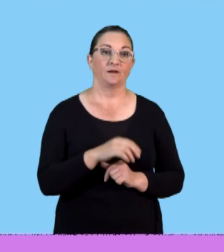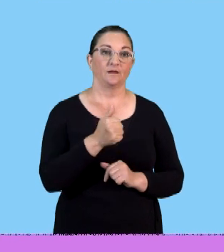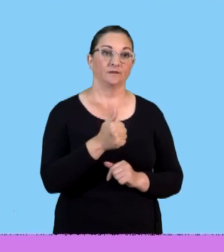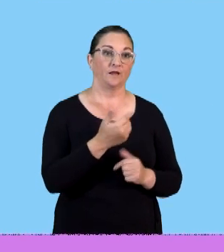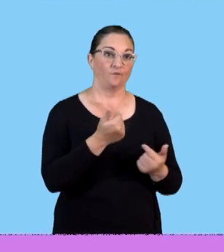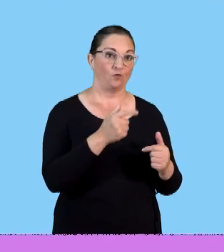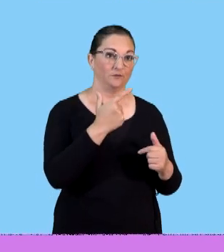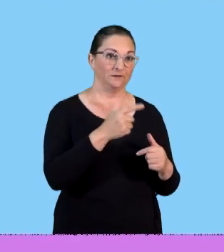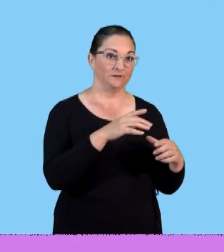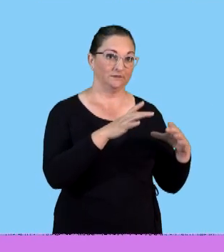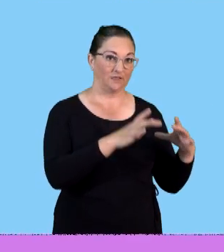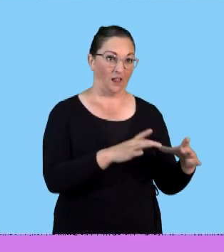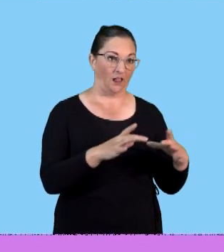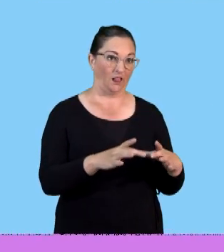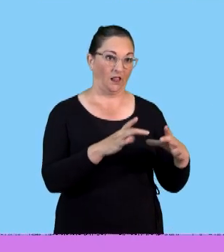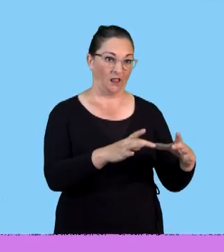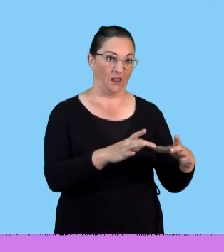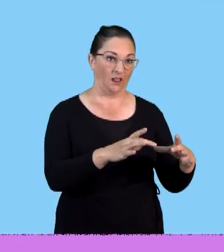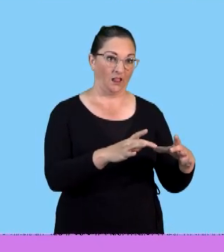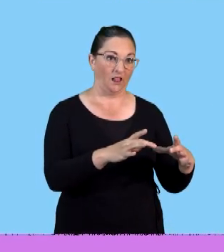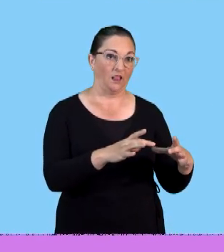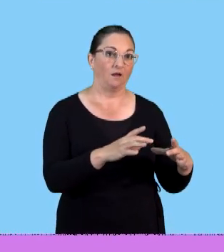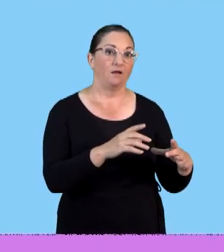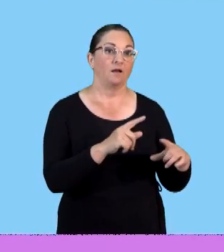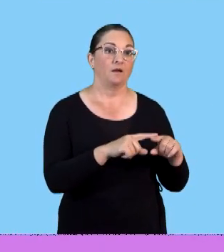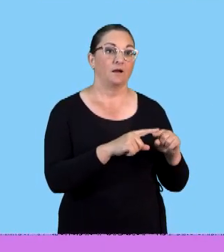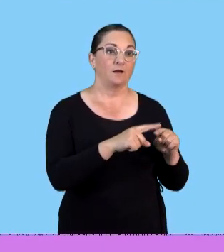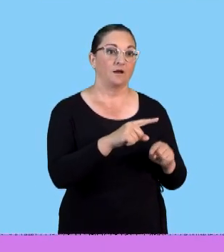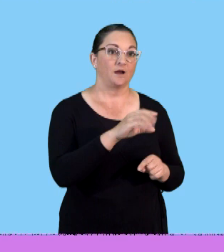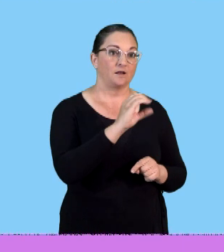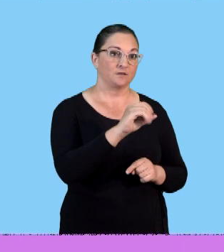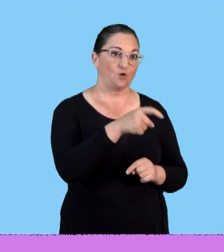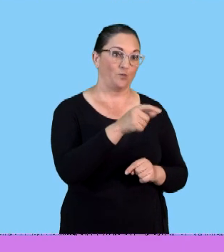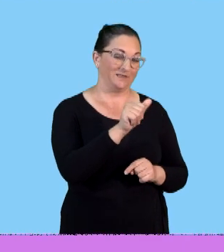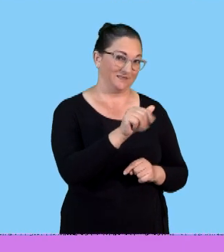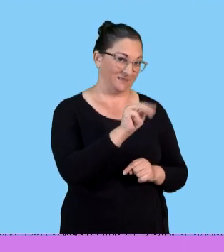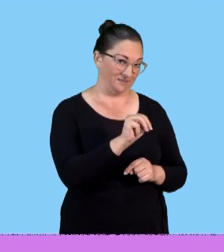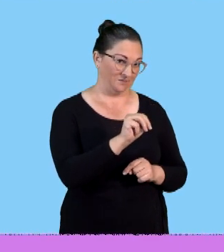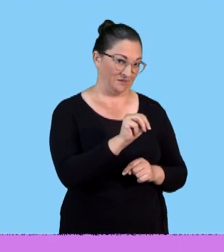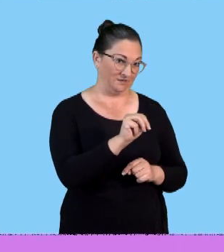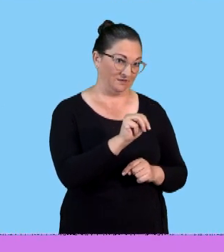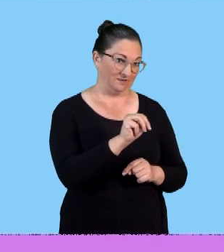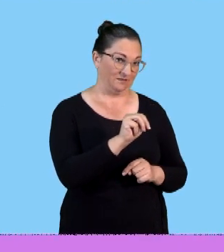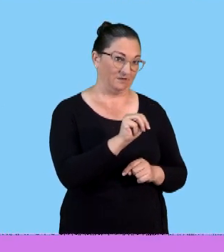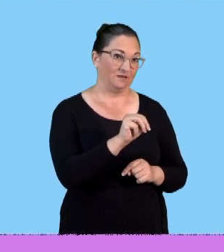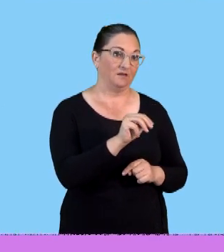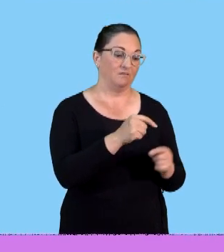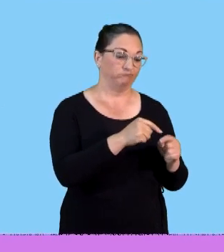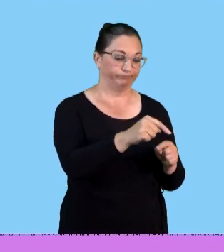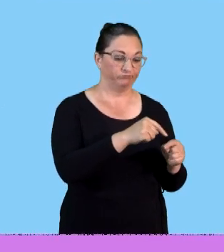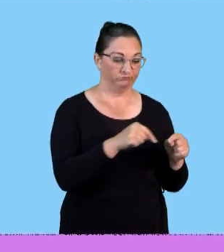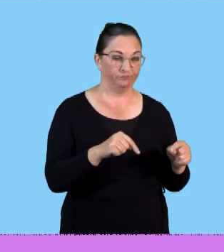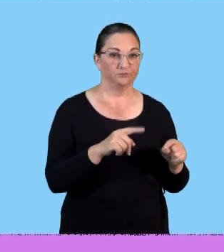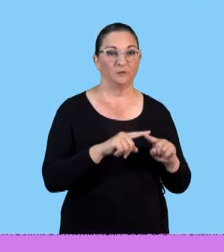of a tile with length and breadth, which is the same of 0.6 meters. Then other important information